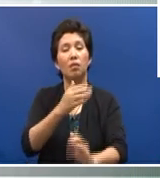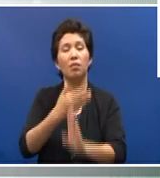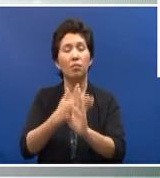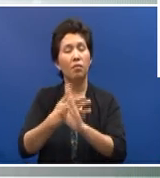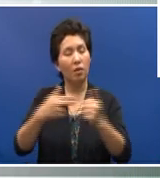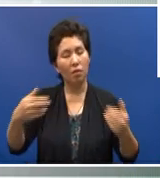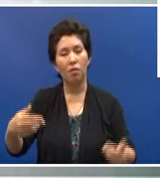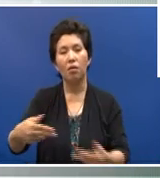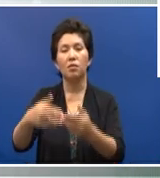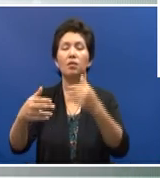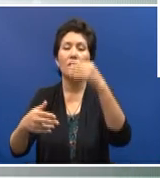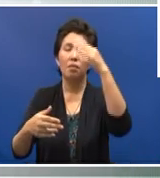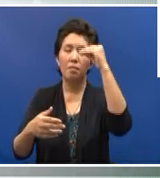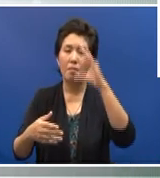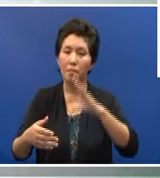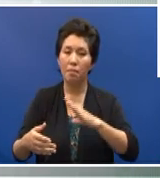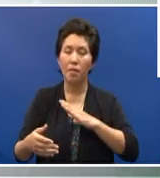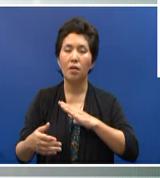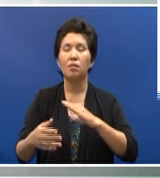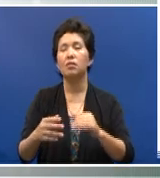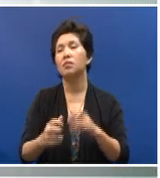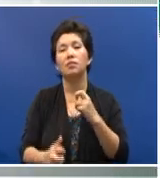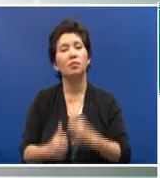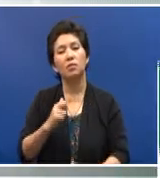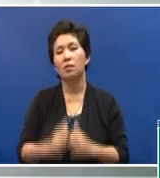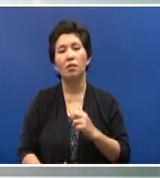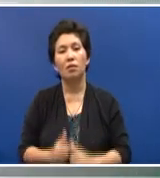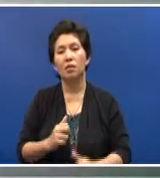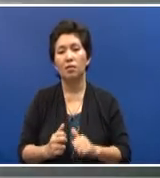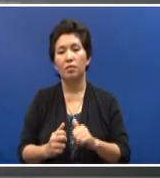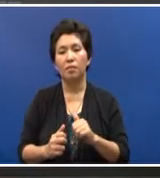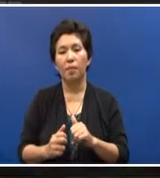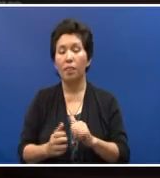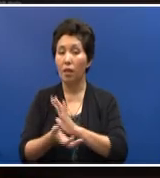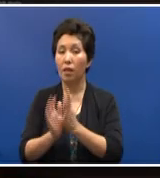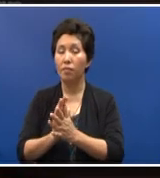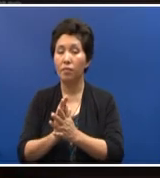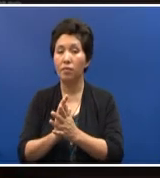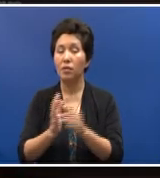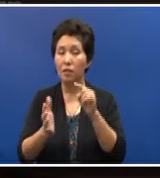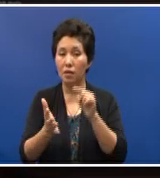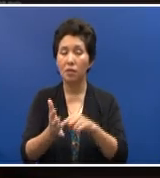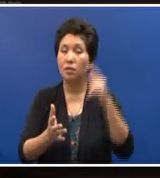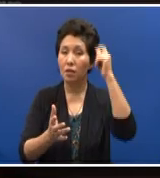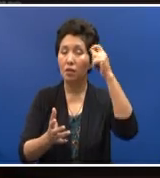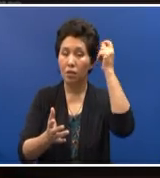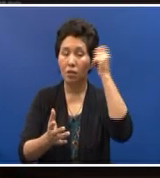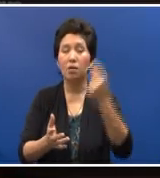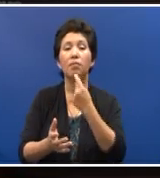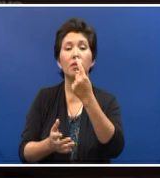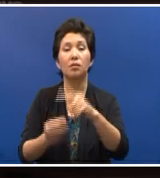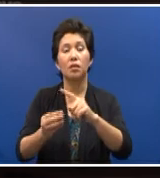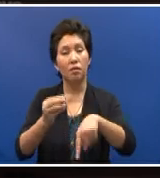action, then who will bear the children? Okay, so those are the 3 theories that mentions